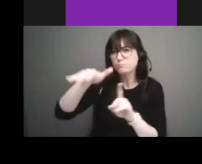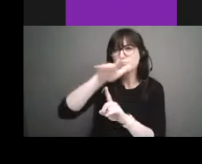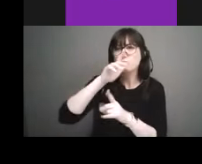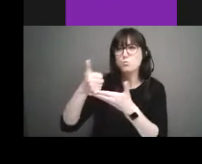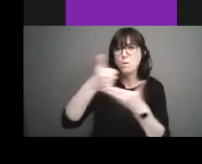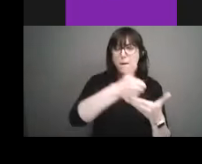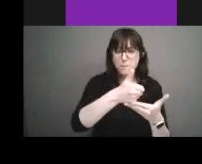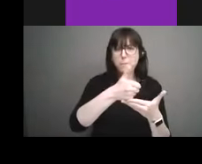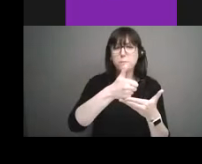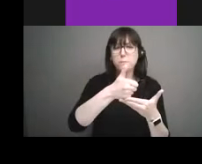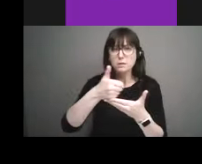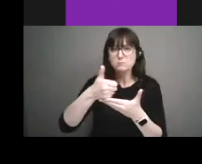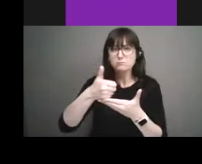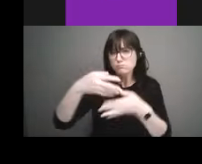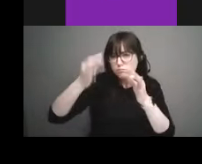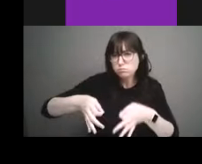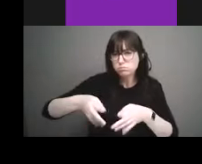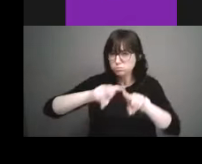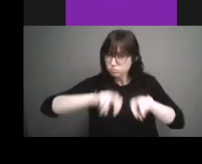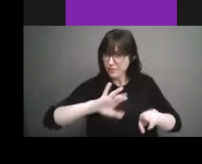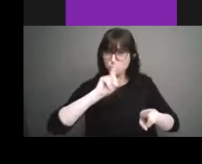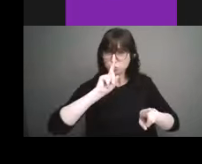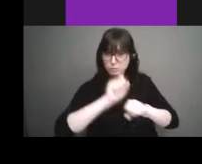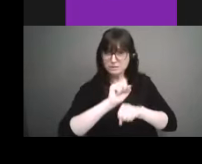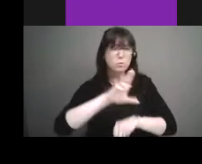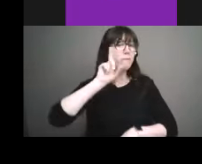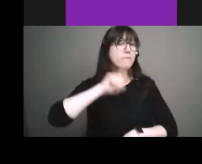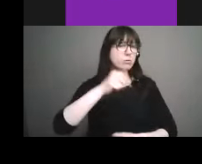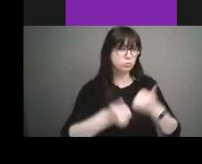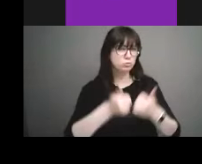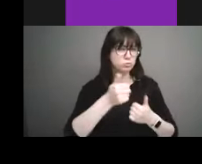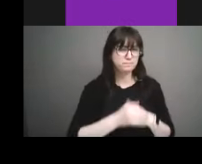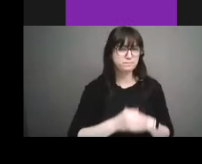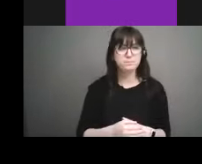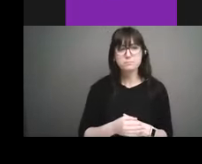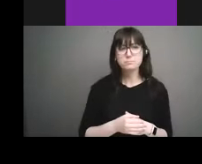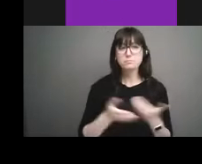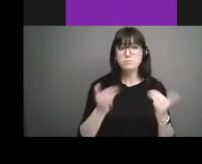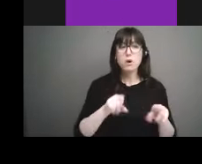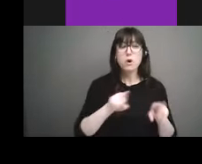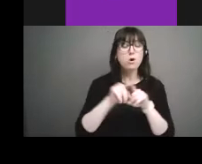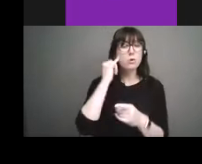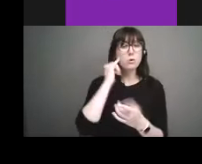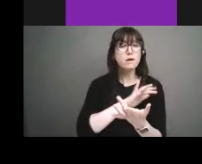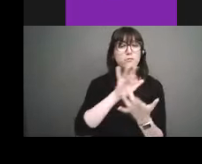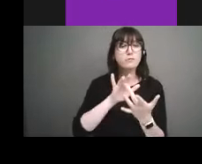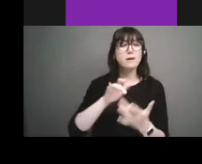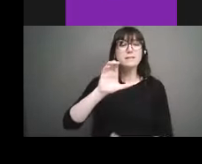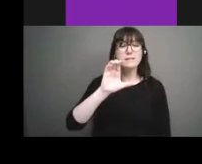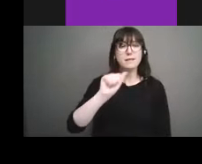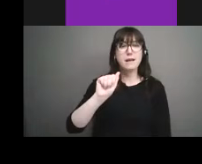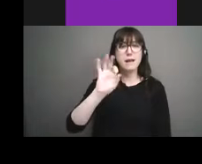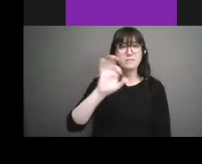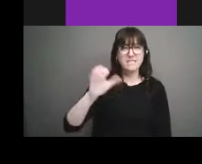you in determining whether or not it was a legitimate call. Also, visiting the Canadian Anti-Fraud